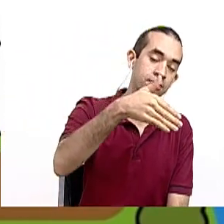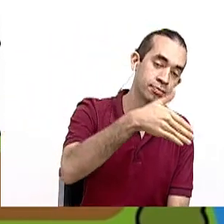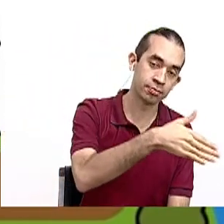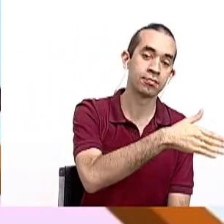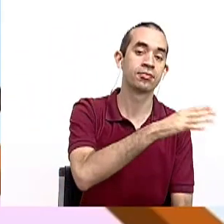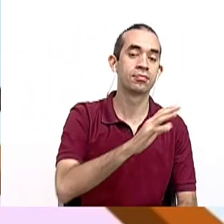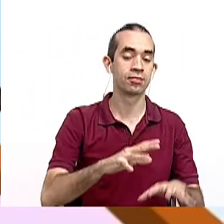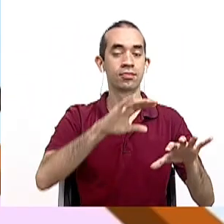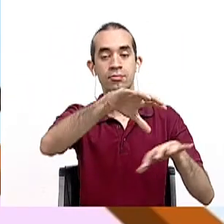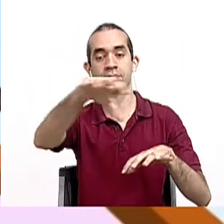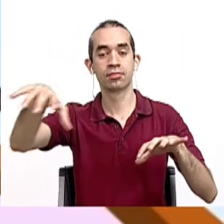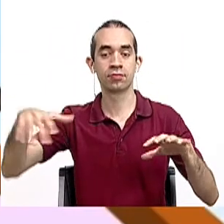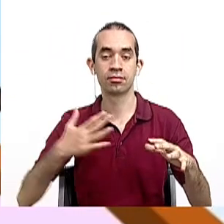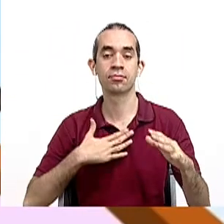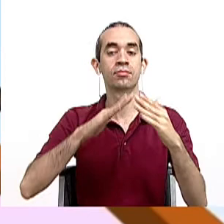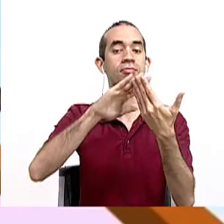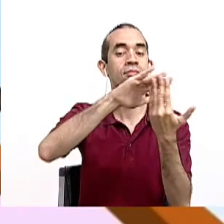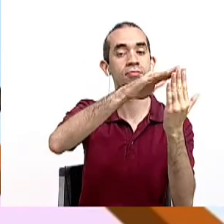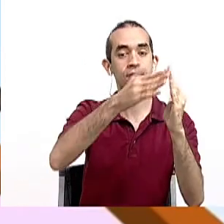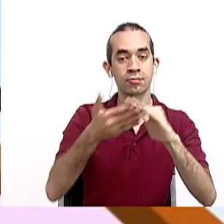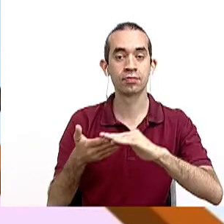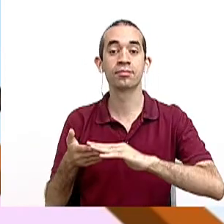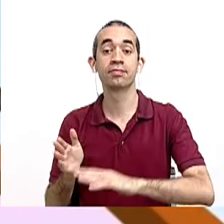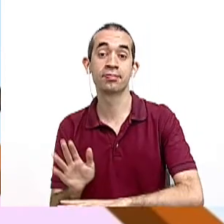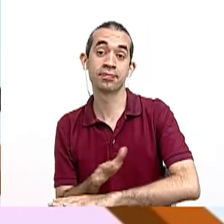places in my town.